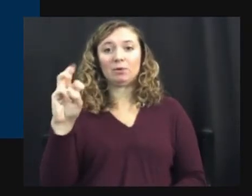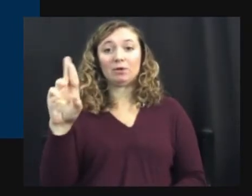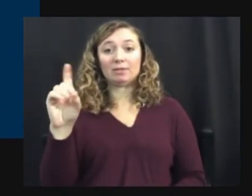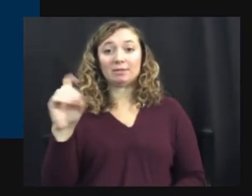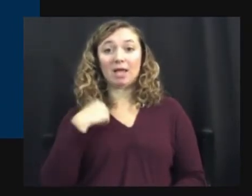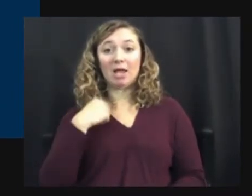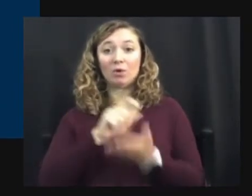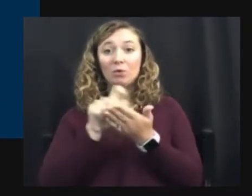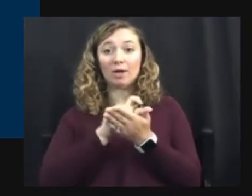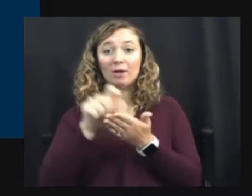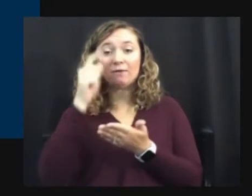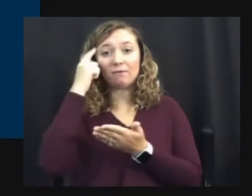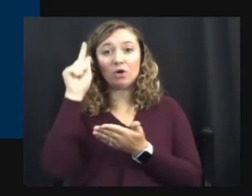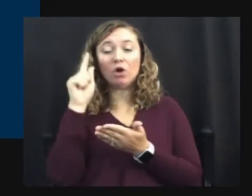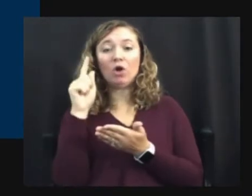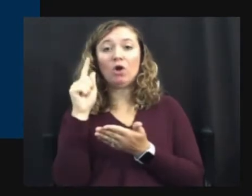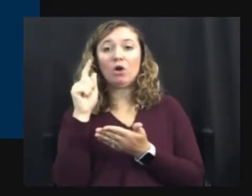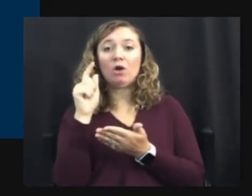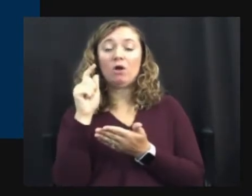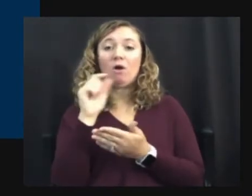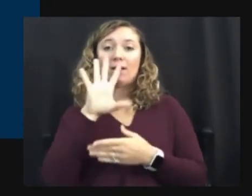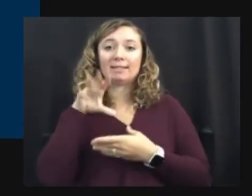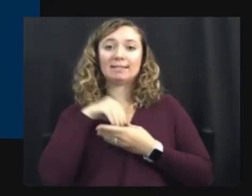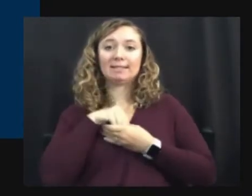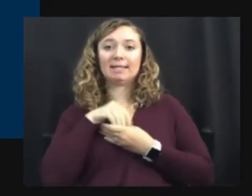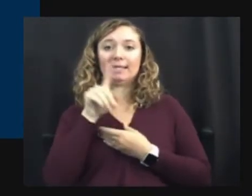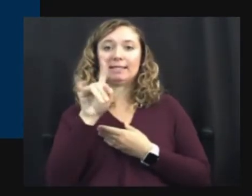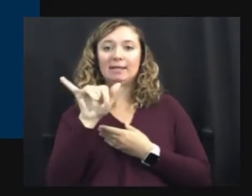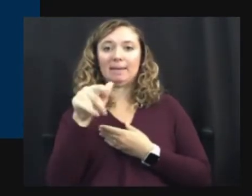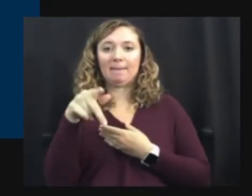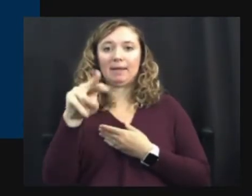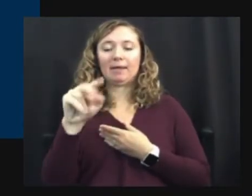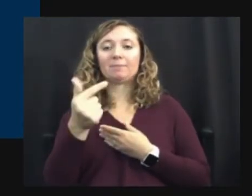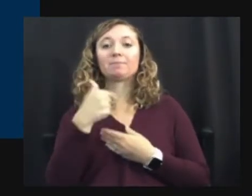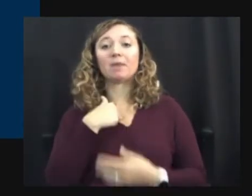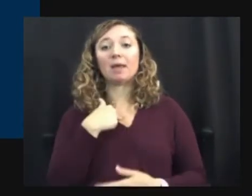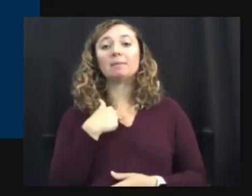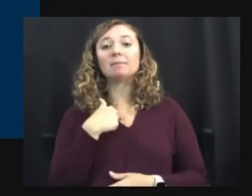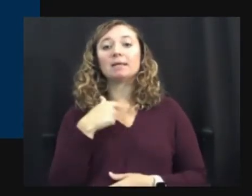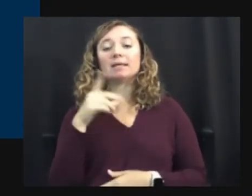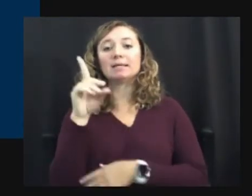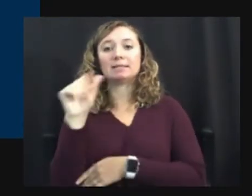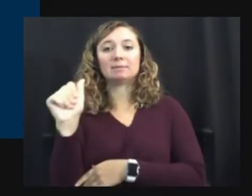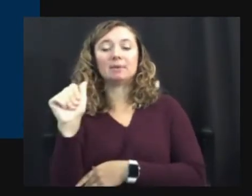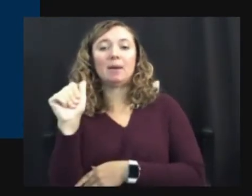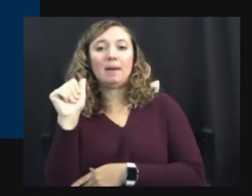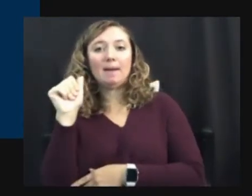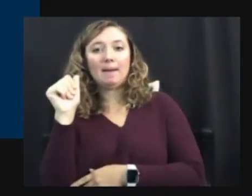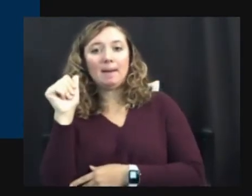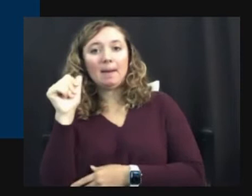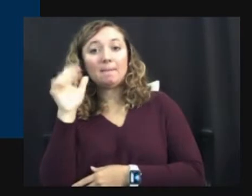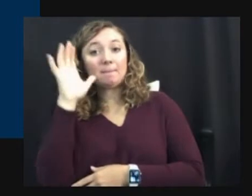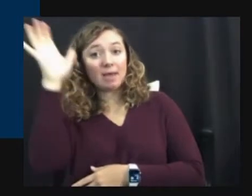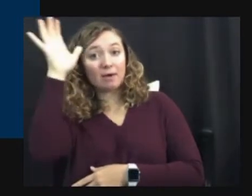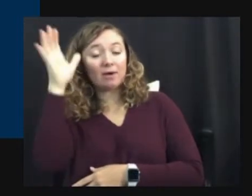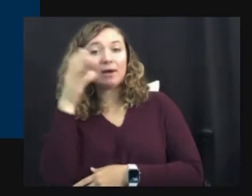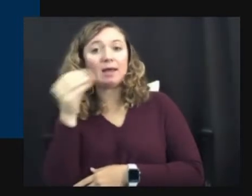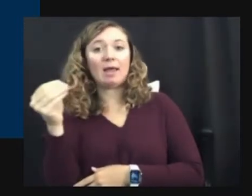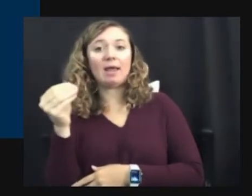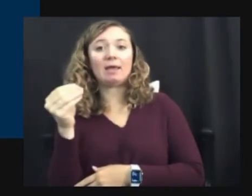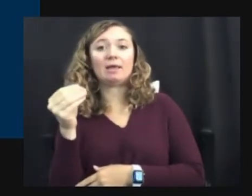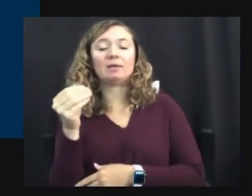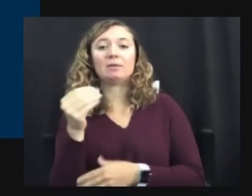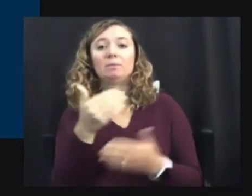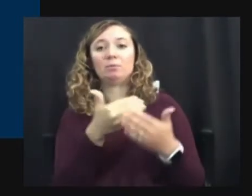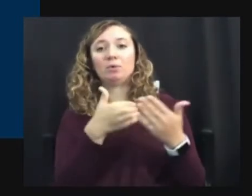for Autistic Typing. I am a disabled parent of 3 disabled children. We're all autistic, among